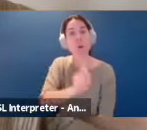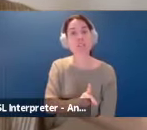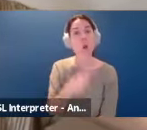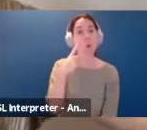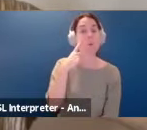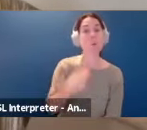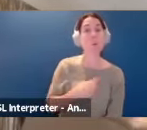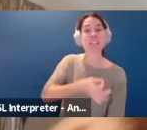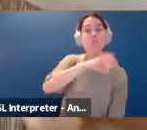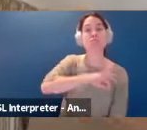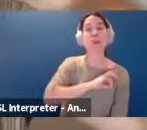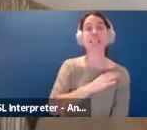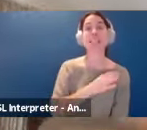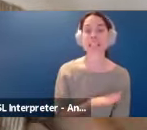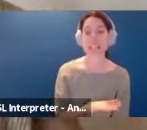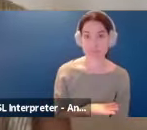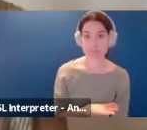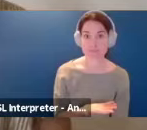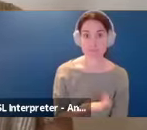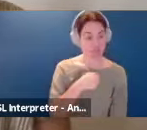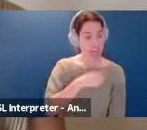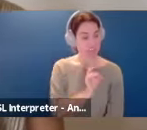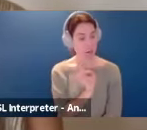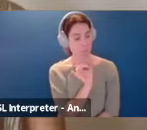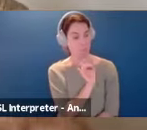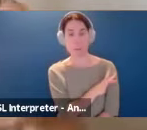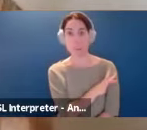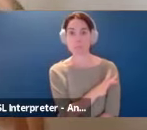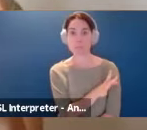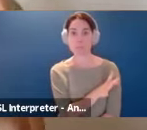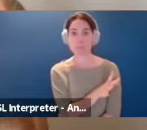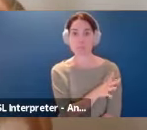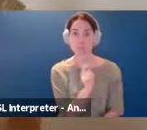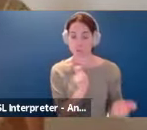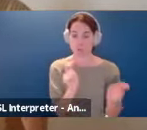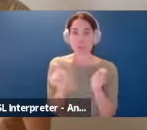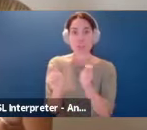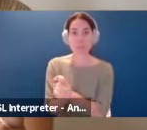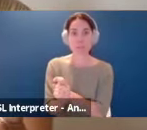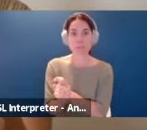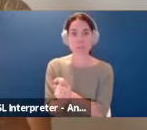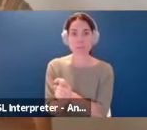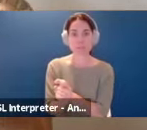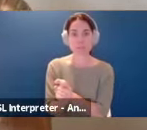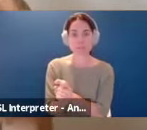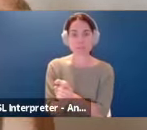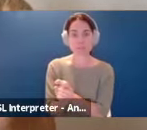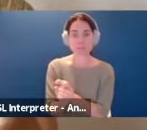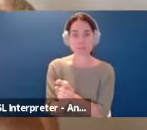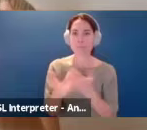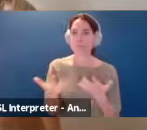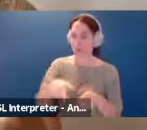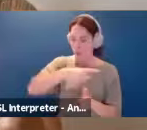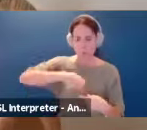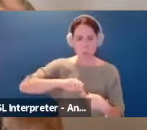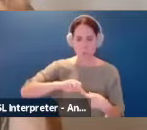location might be whatever theology they root themselves in together creating these contexts where we can get on